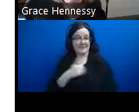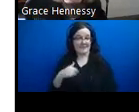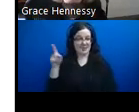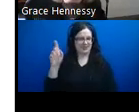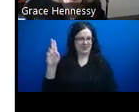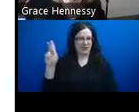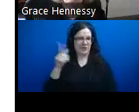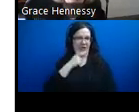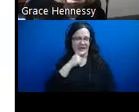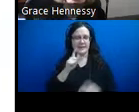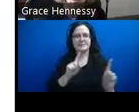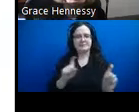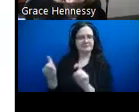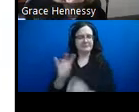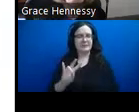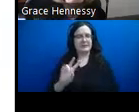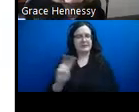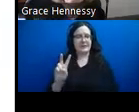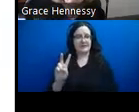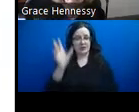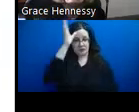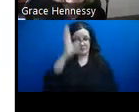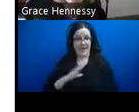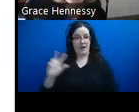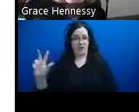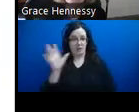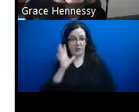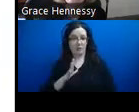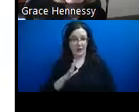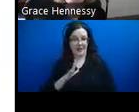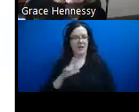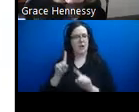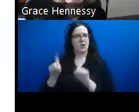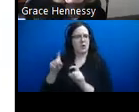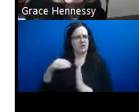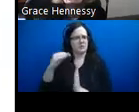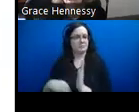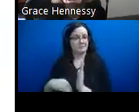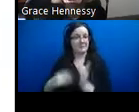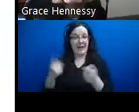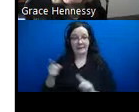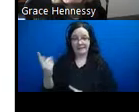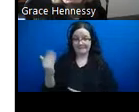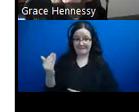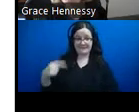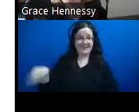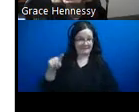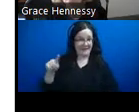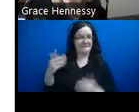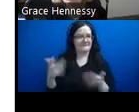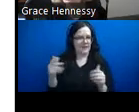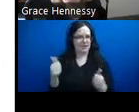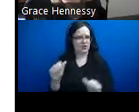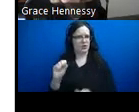were men and 3 were women who completed this questionnaire, and 15 had attempted suicide. And of those 15, mostly